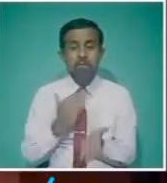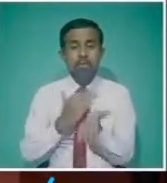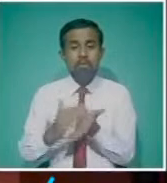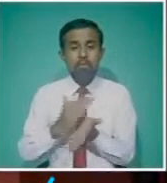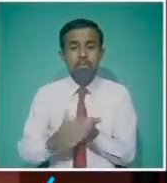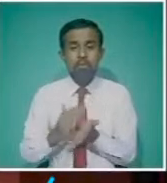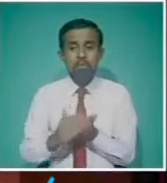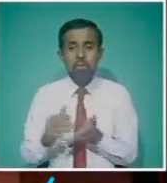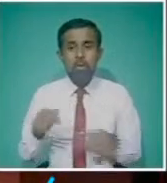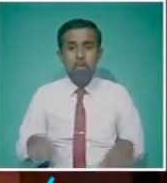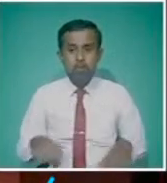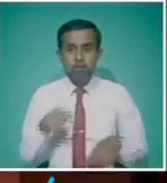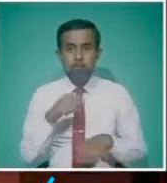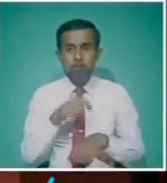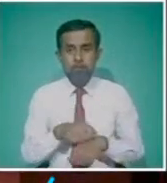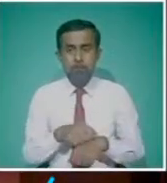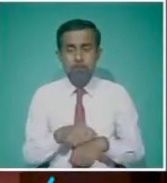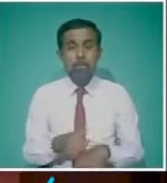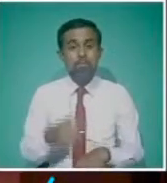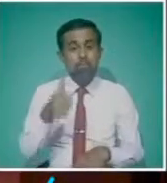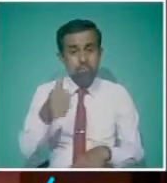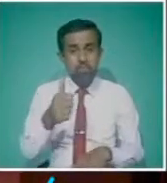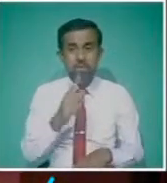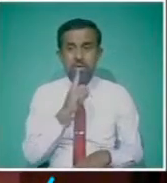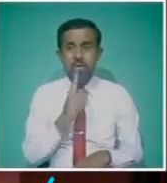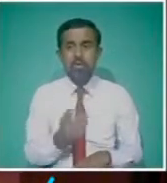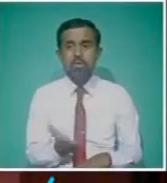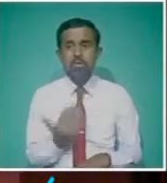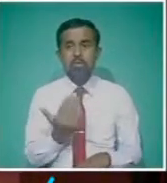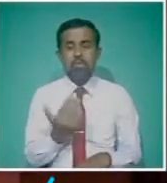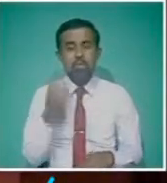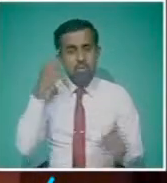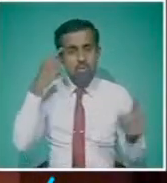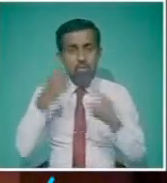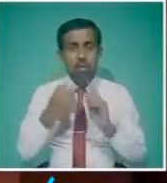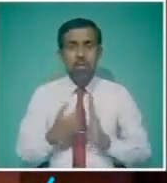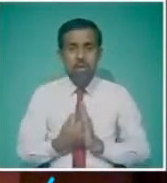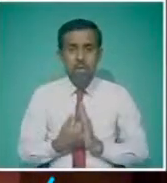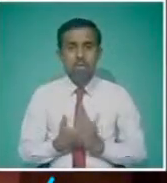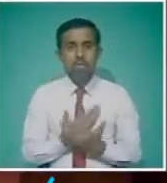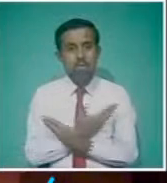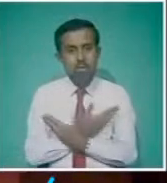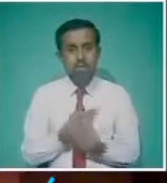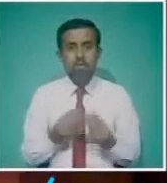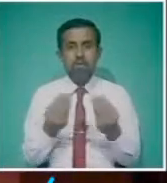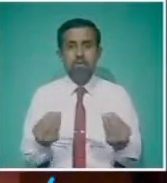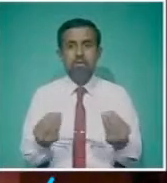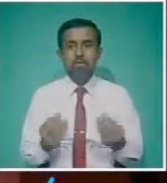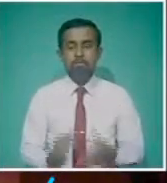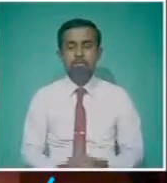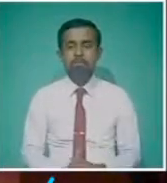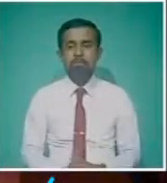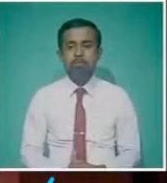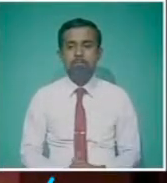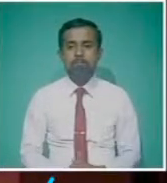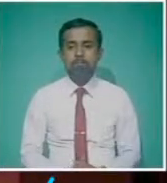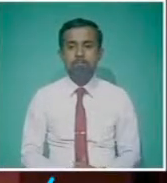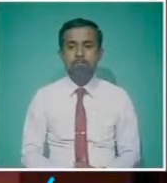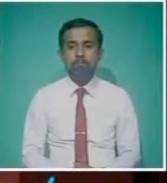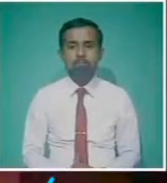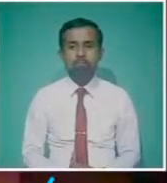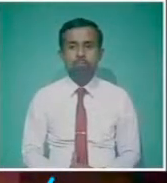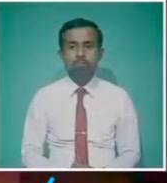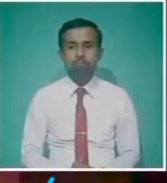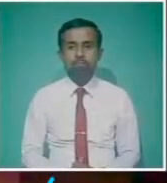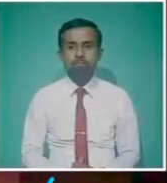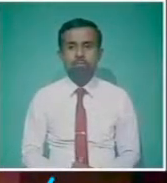The tributes that have thus far been made in this chamber and beyond, from the